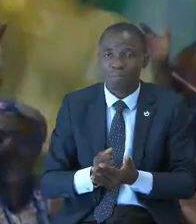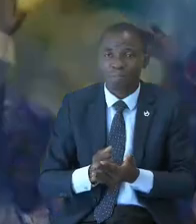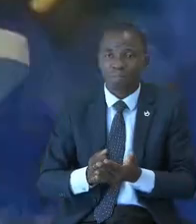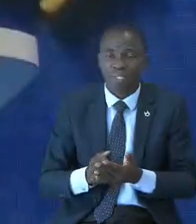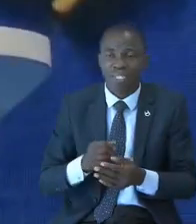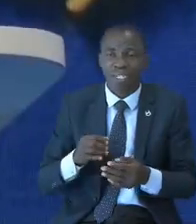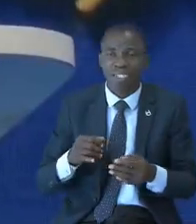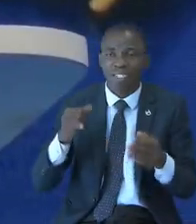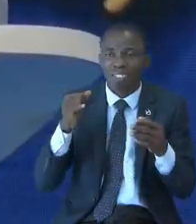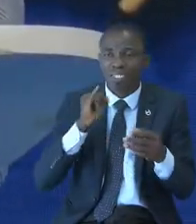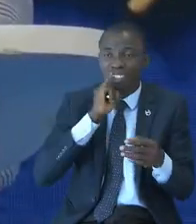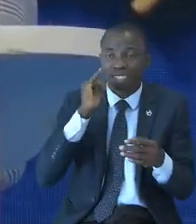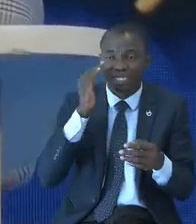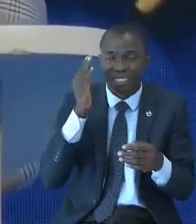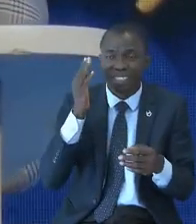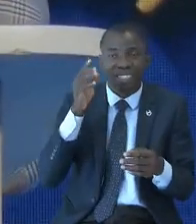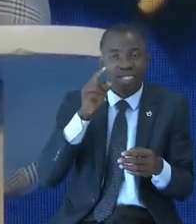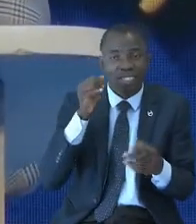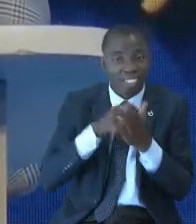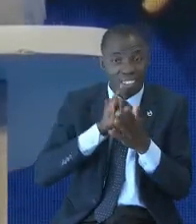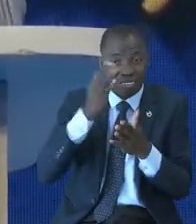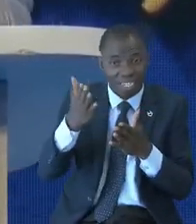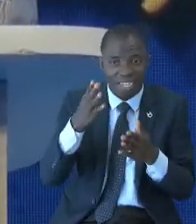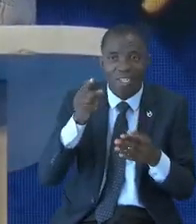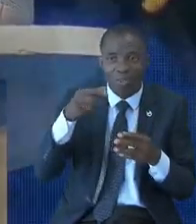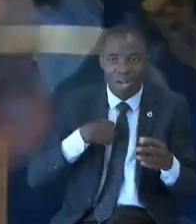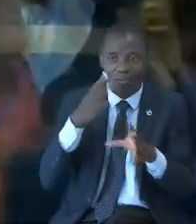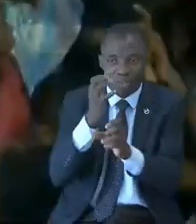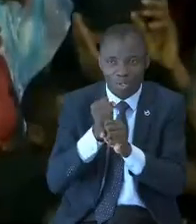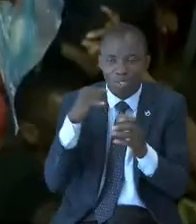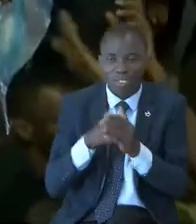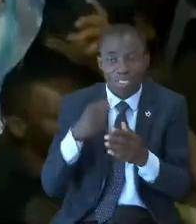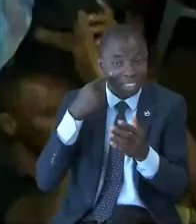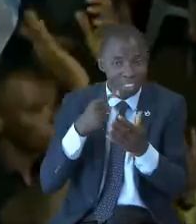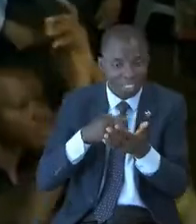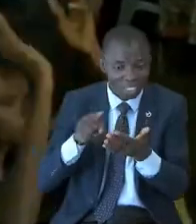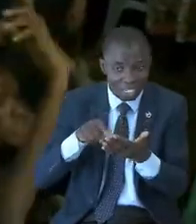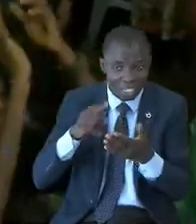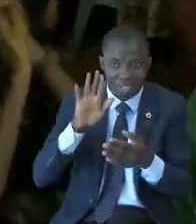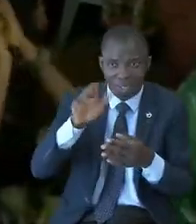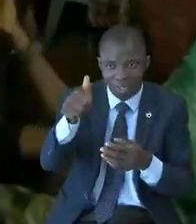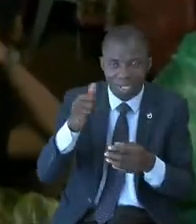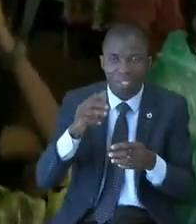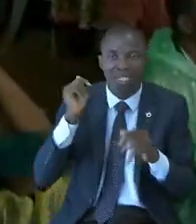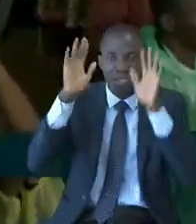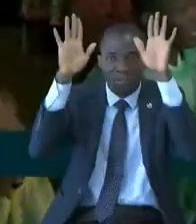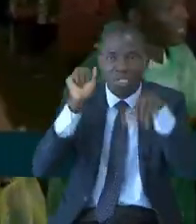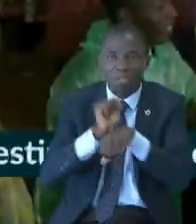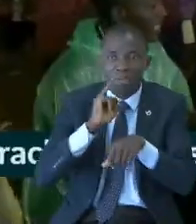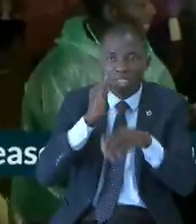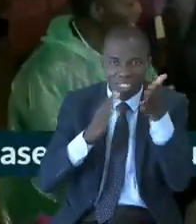It's there, you've got it. Check up yourself, your miracle is there.